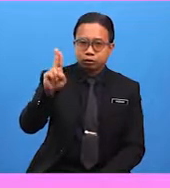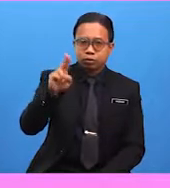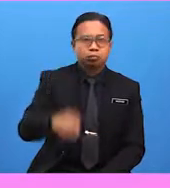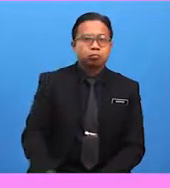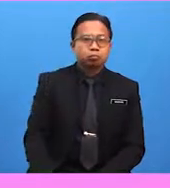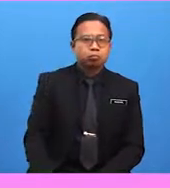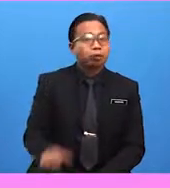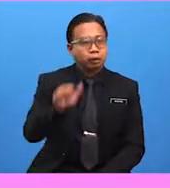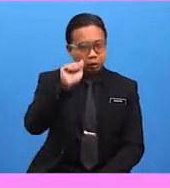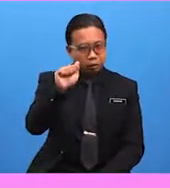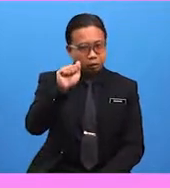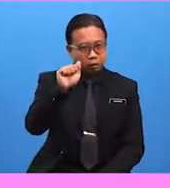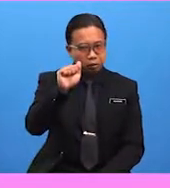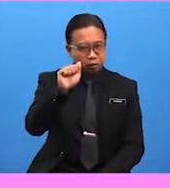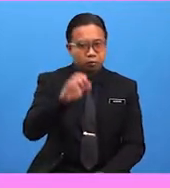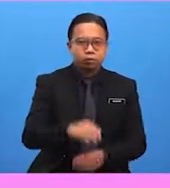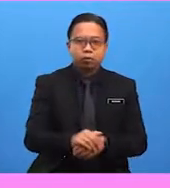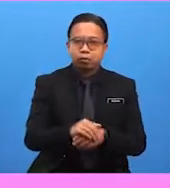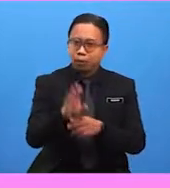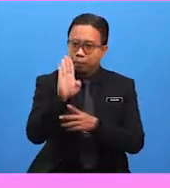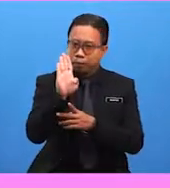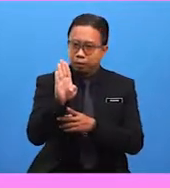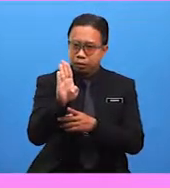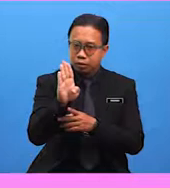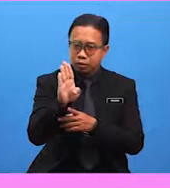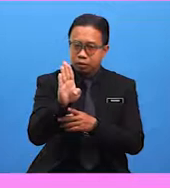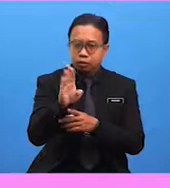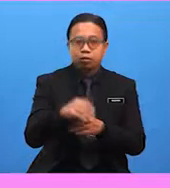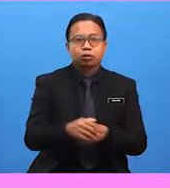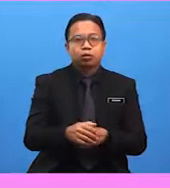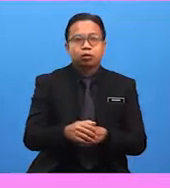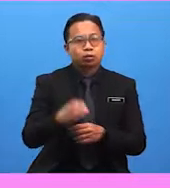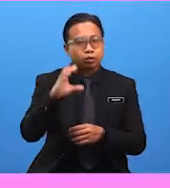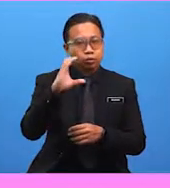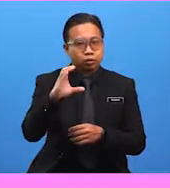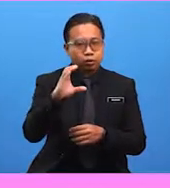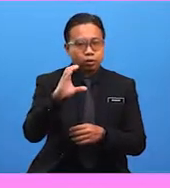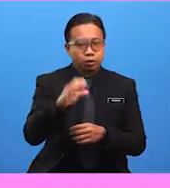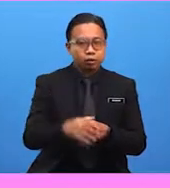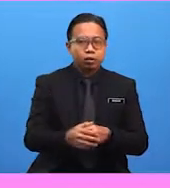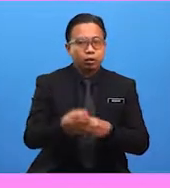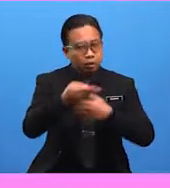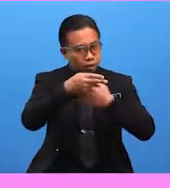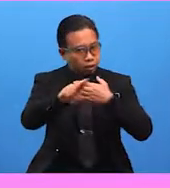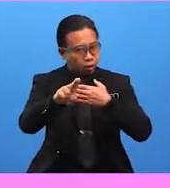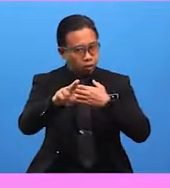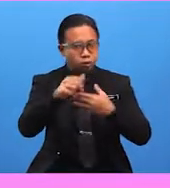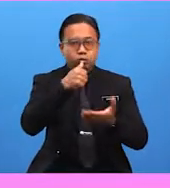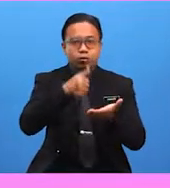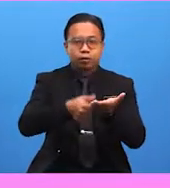Legal clerk. B. Legal secretary. C. Legal